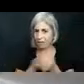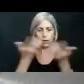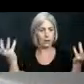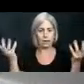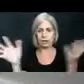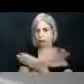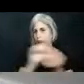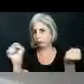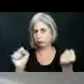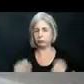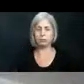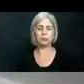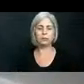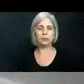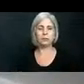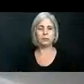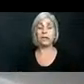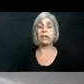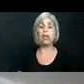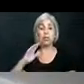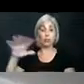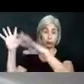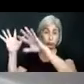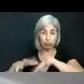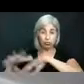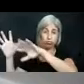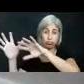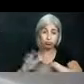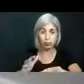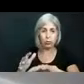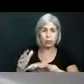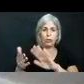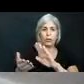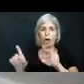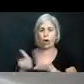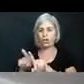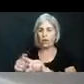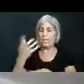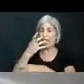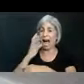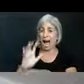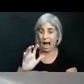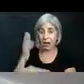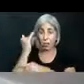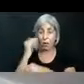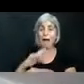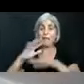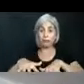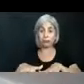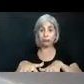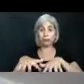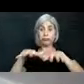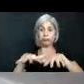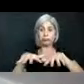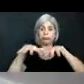Storm surge will also increase just because the general level of the sea is so much greater due to sea level rise. So